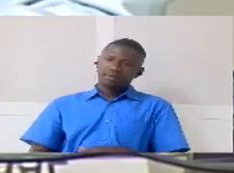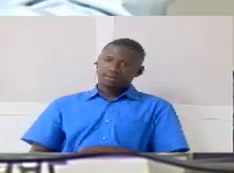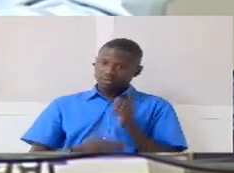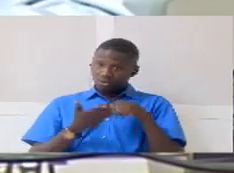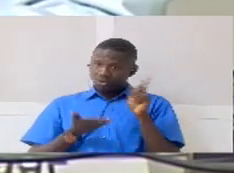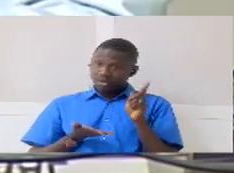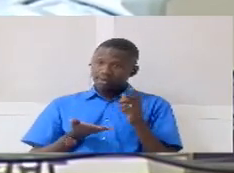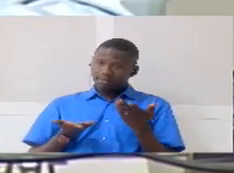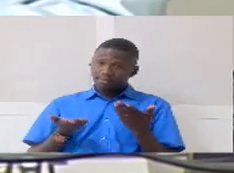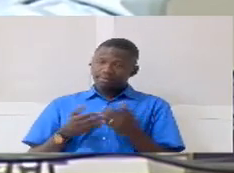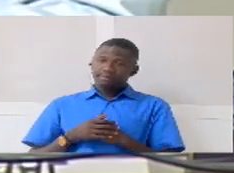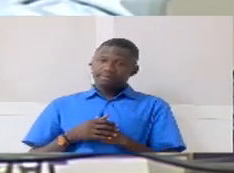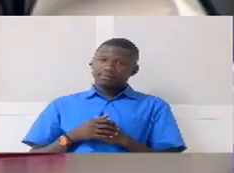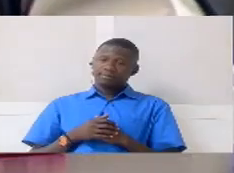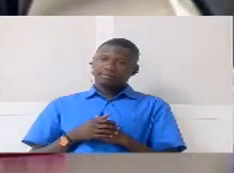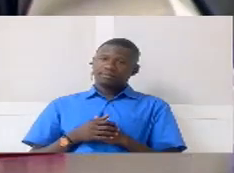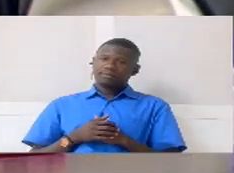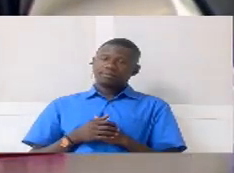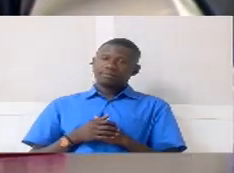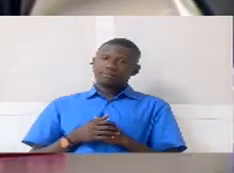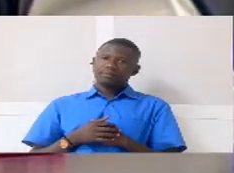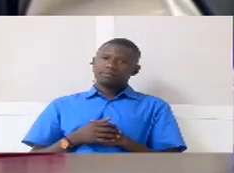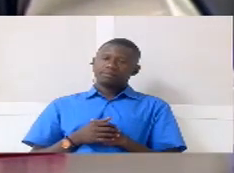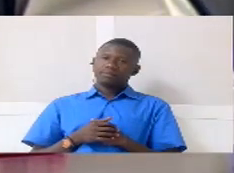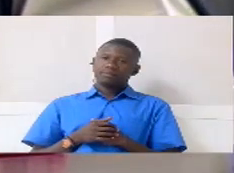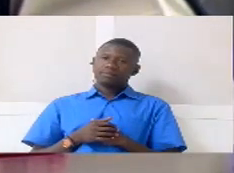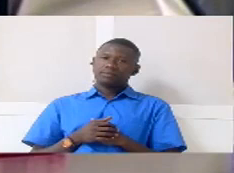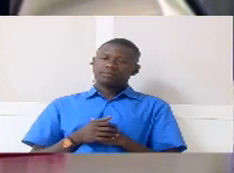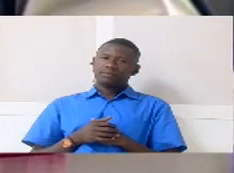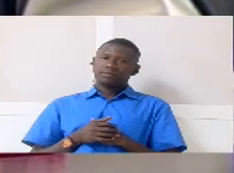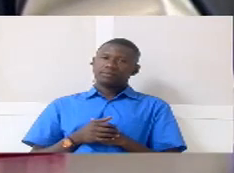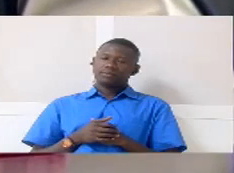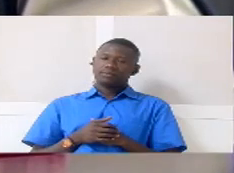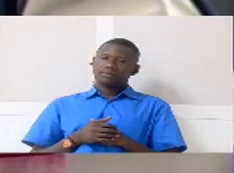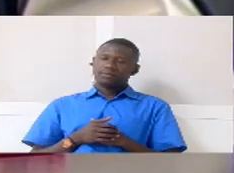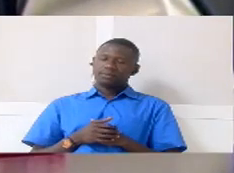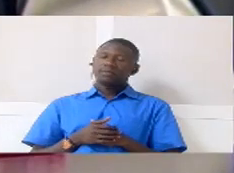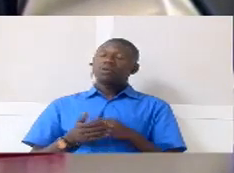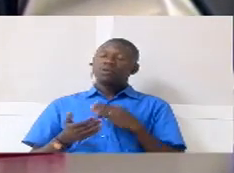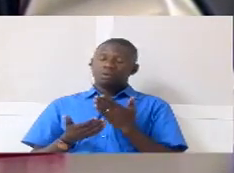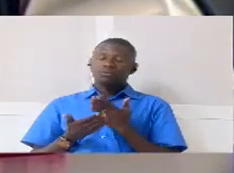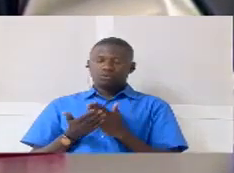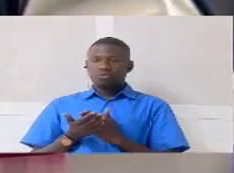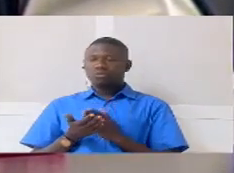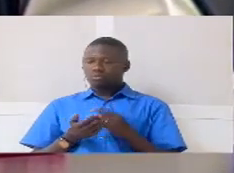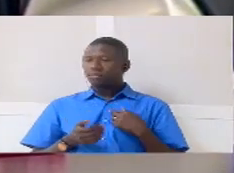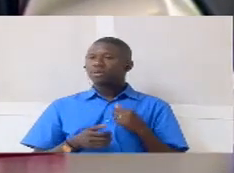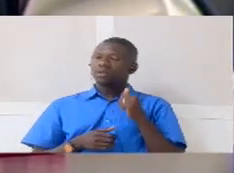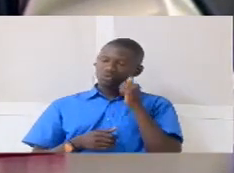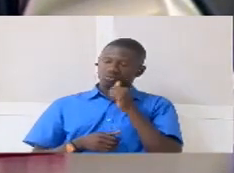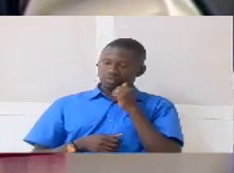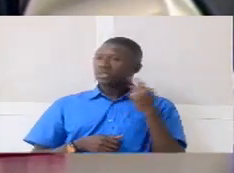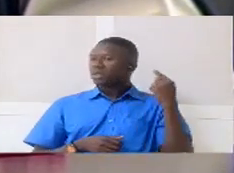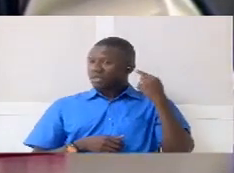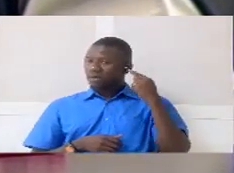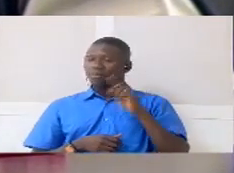muta keta jire yaje. Nka amuele tembara nene nyama sidiala. Well, I used to just hear it, but I never